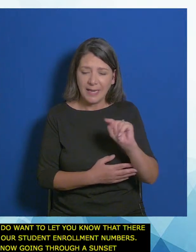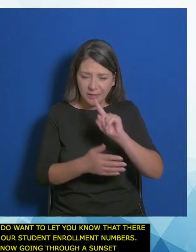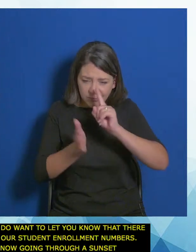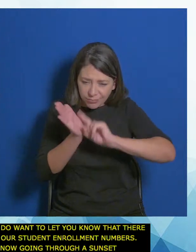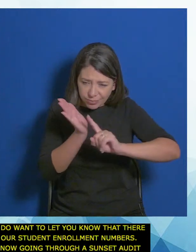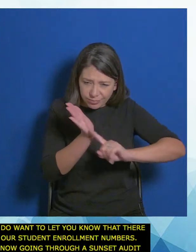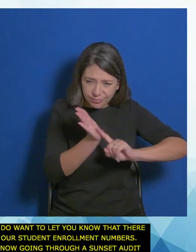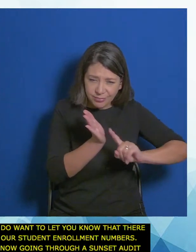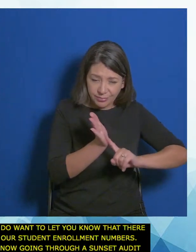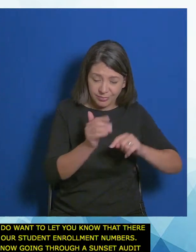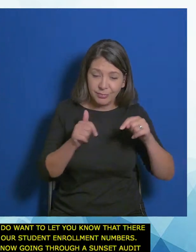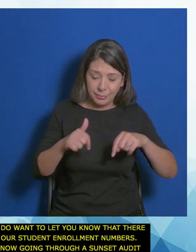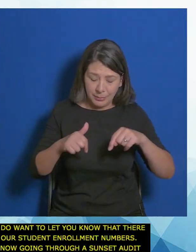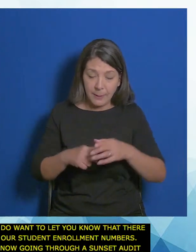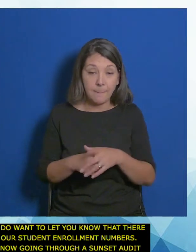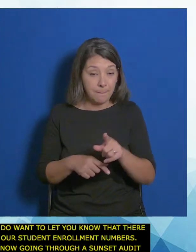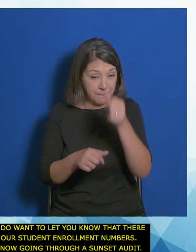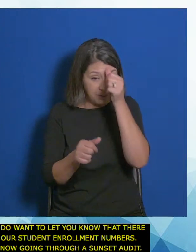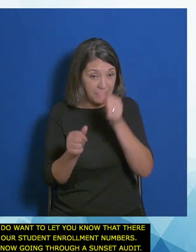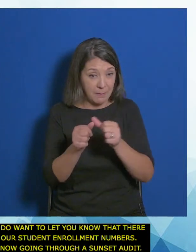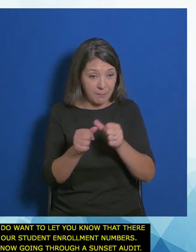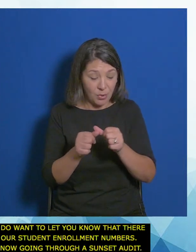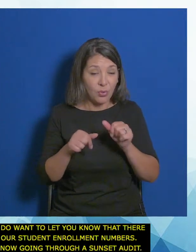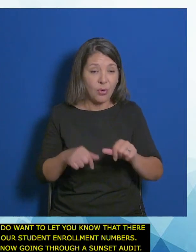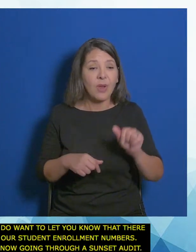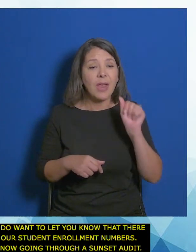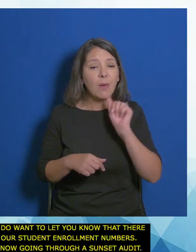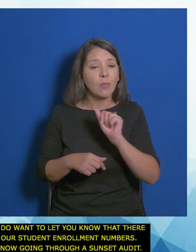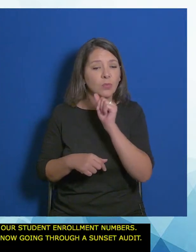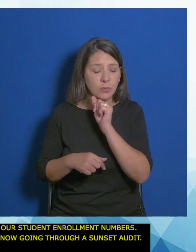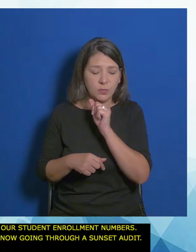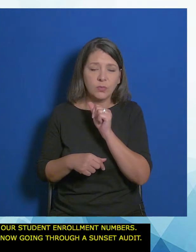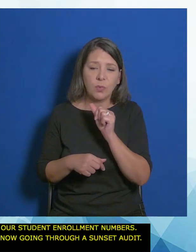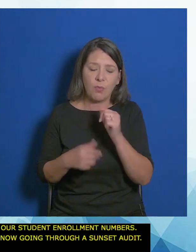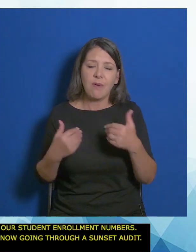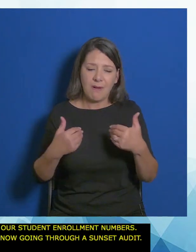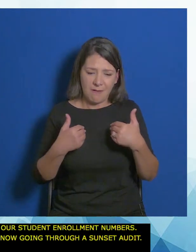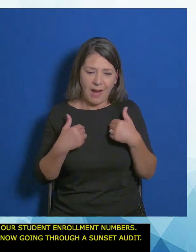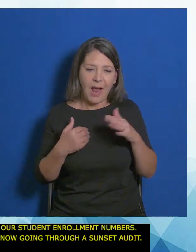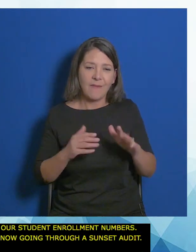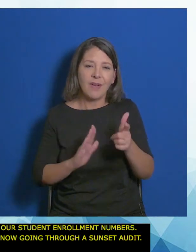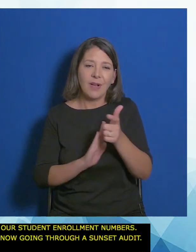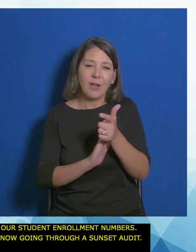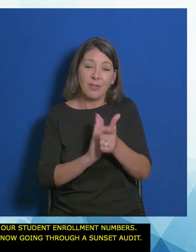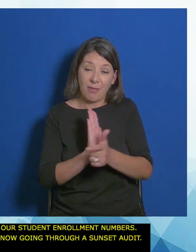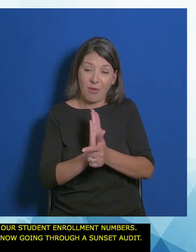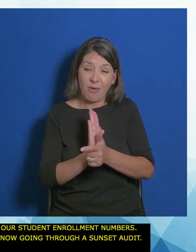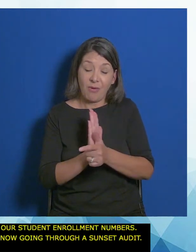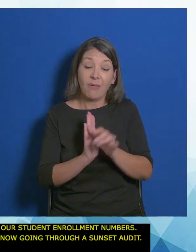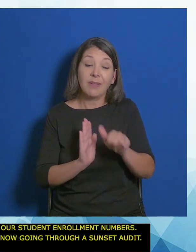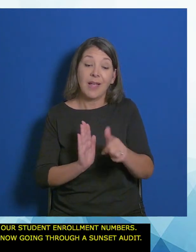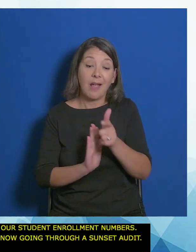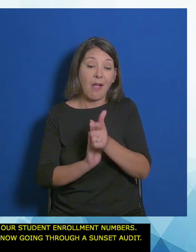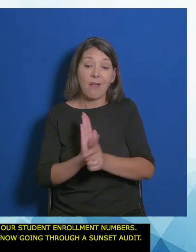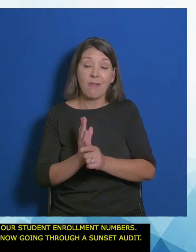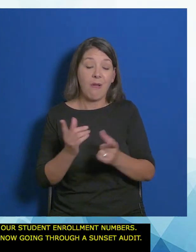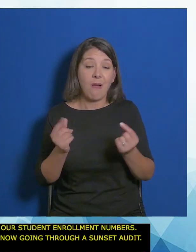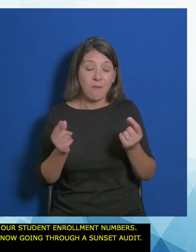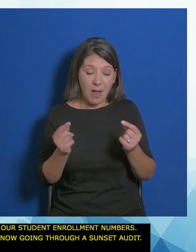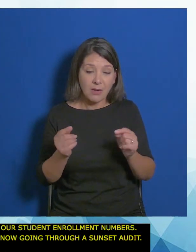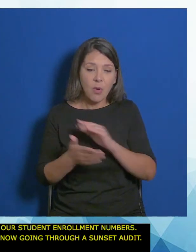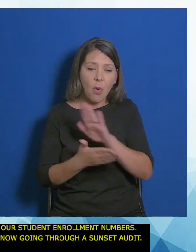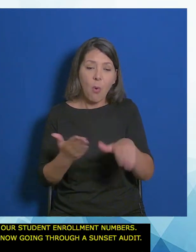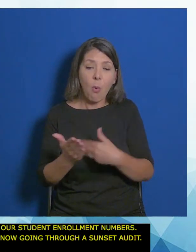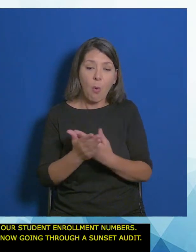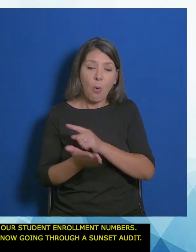If you recall, Arizona has a law that requires all state agencies